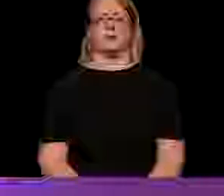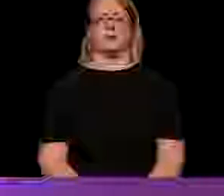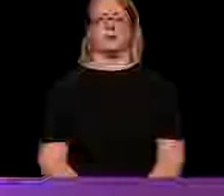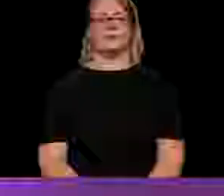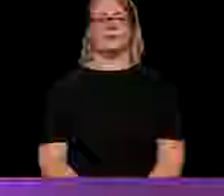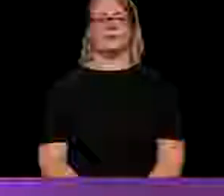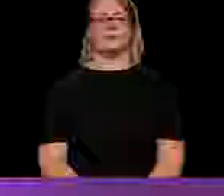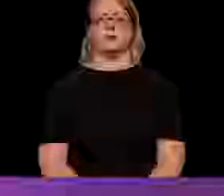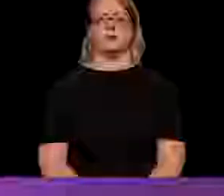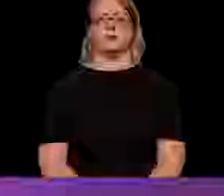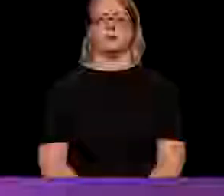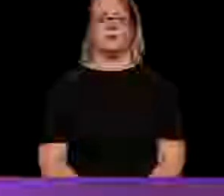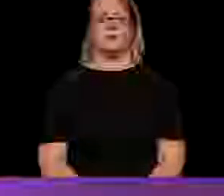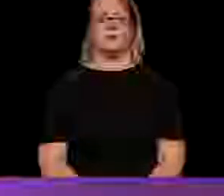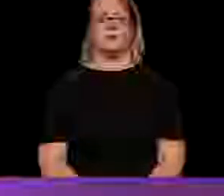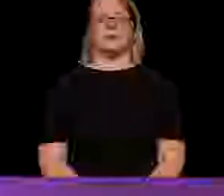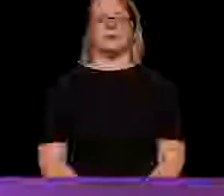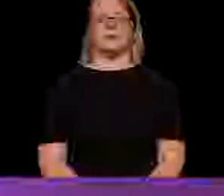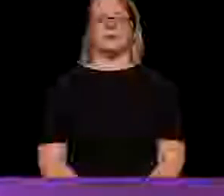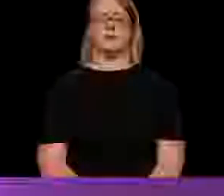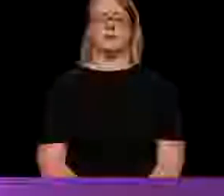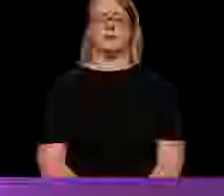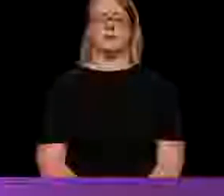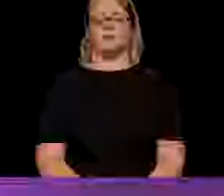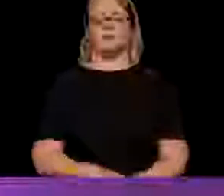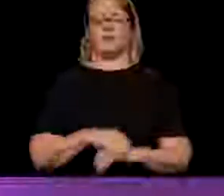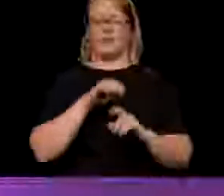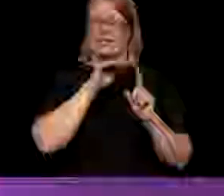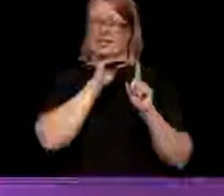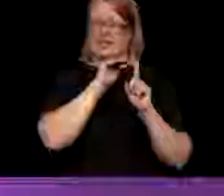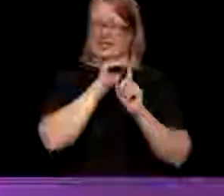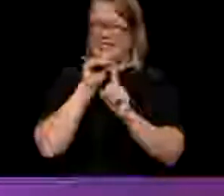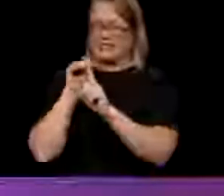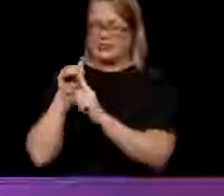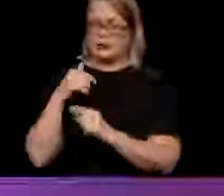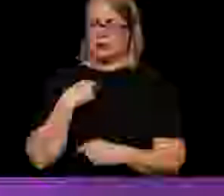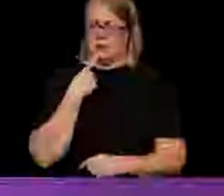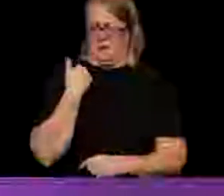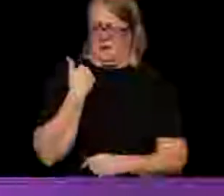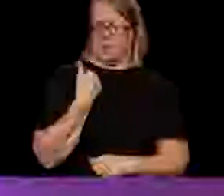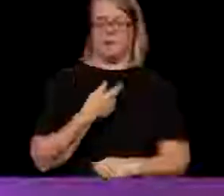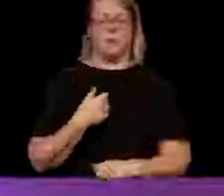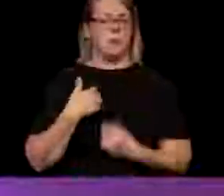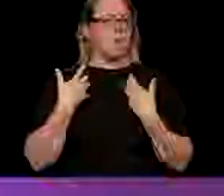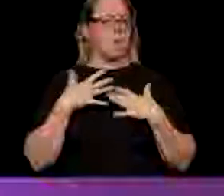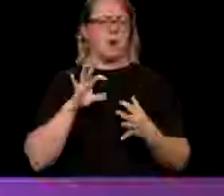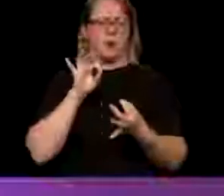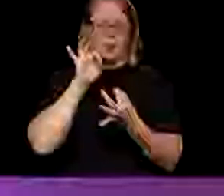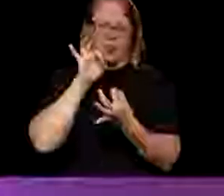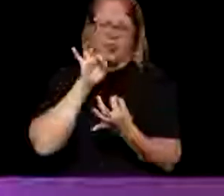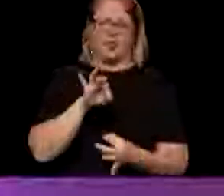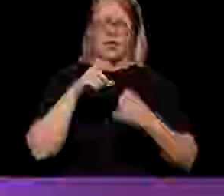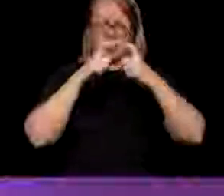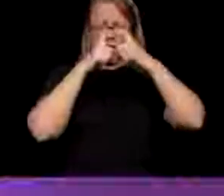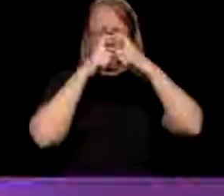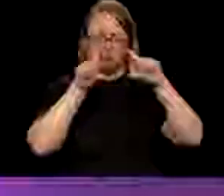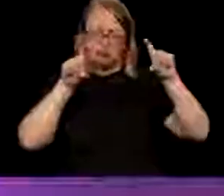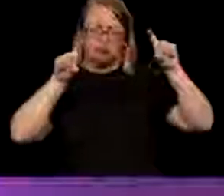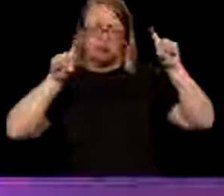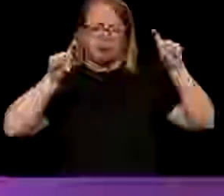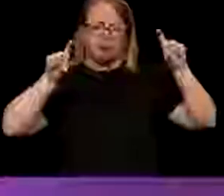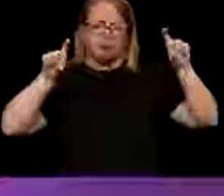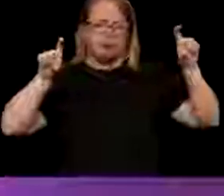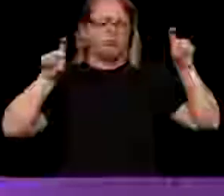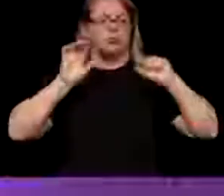Now you want to make sure that it's not too perfect. It's actually possible to paint too perfect because then you create